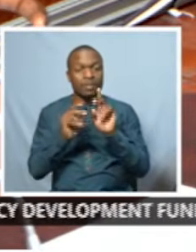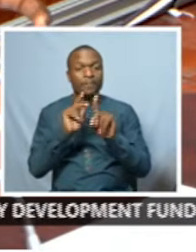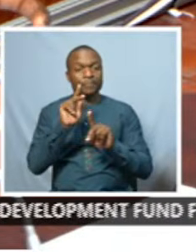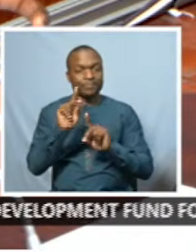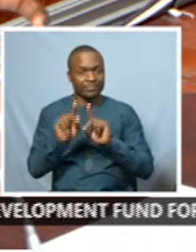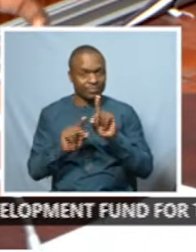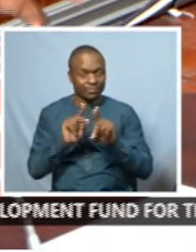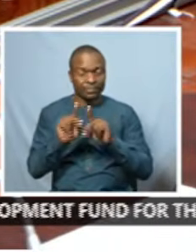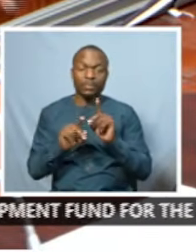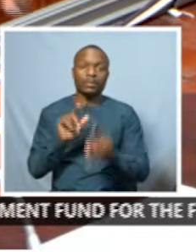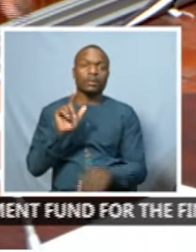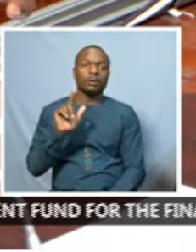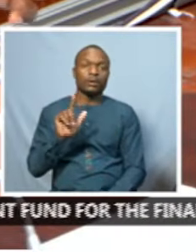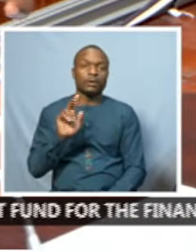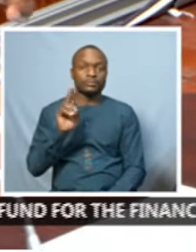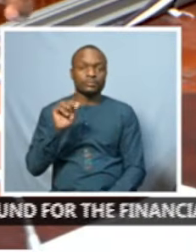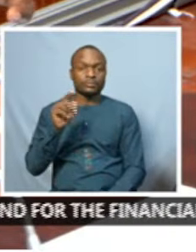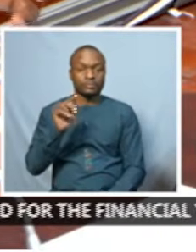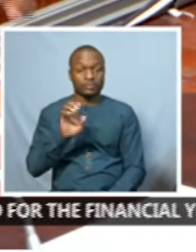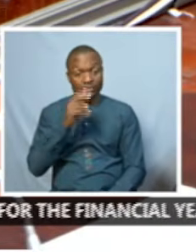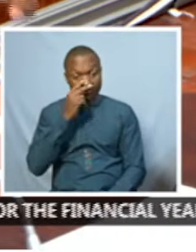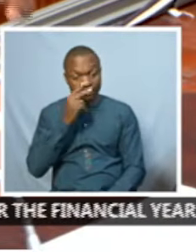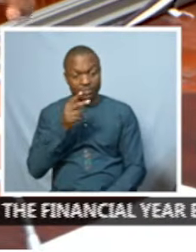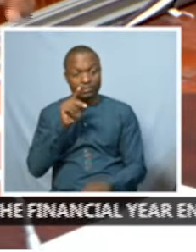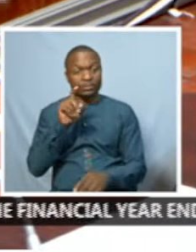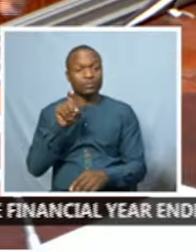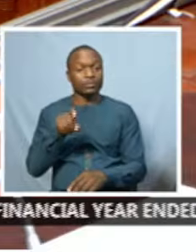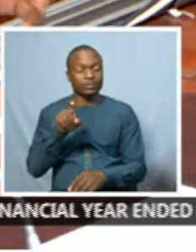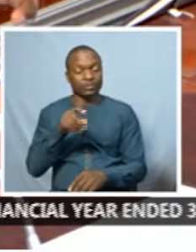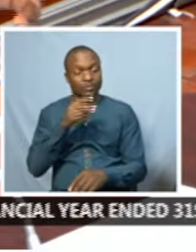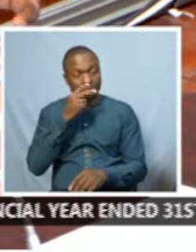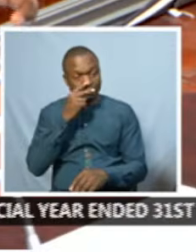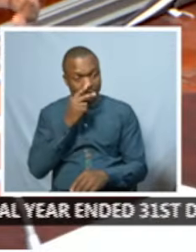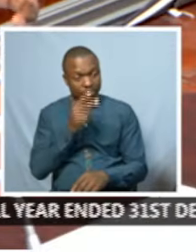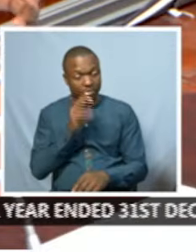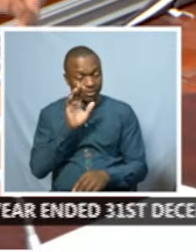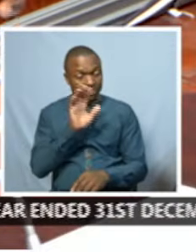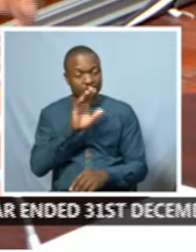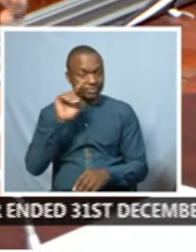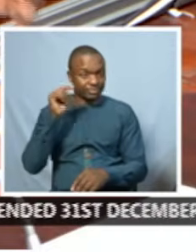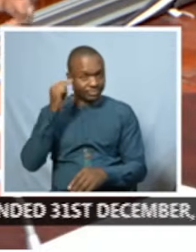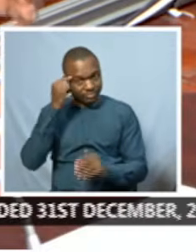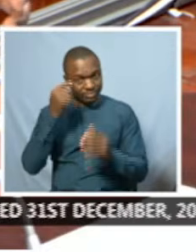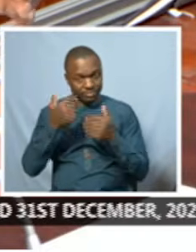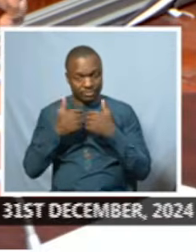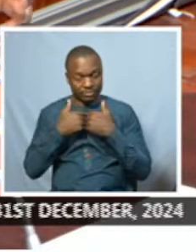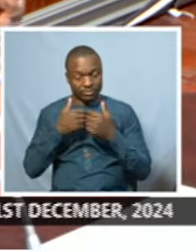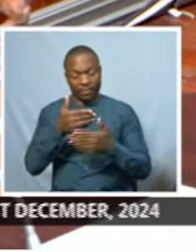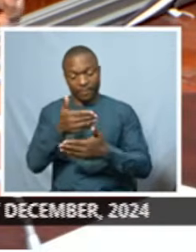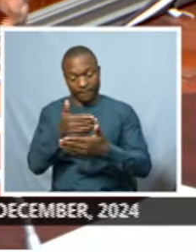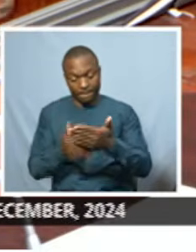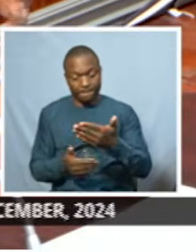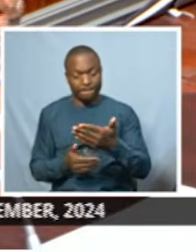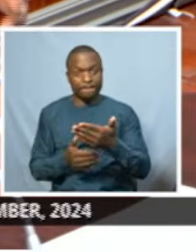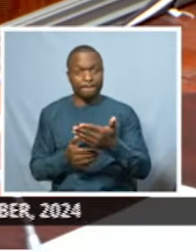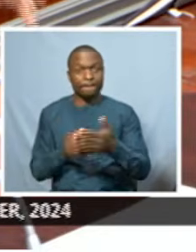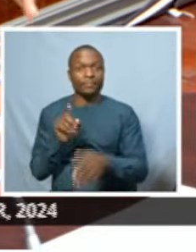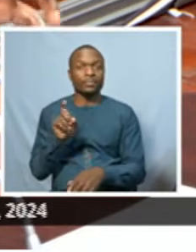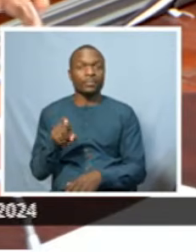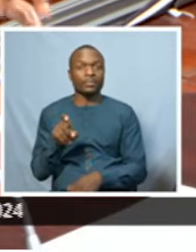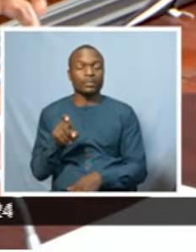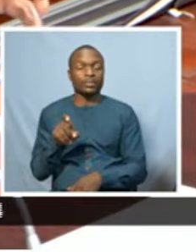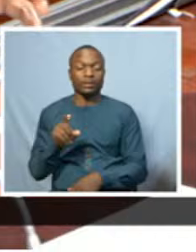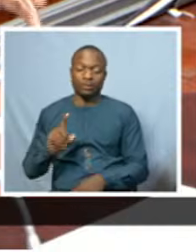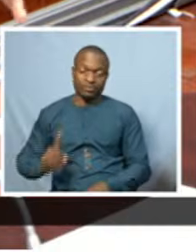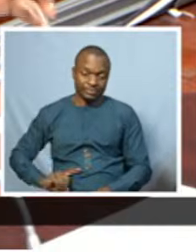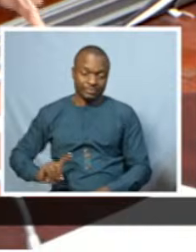LUNTE. They saw the need, and they were looking to their government to have these needs